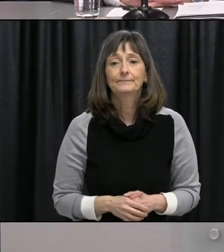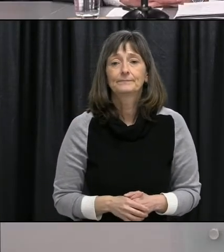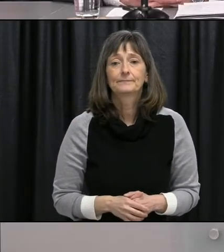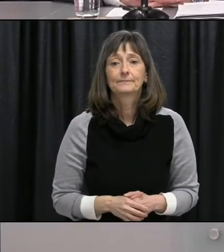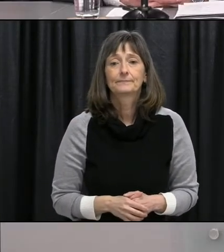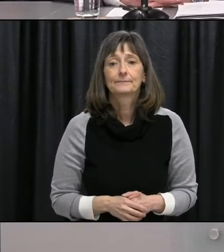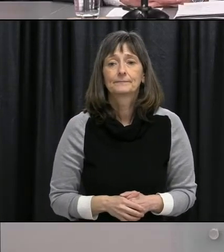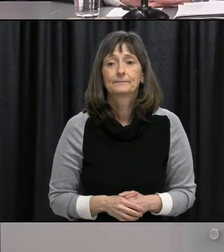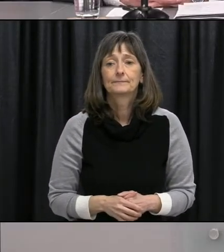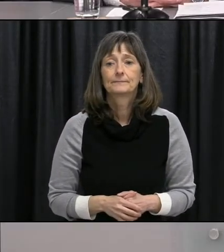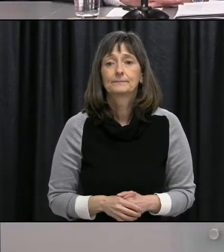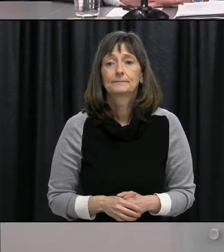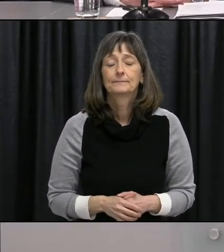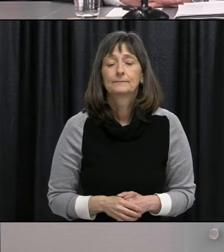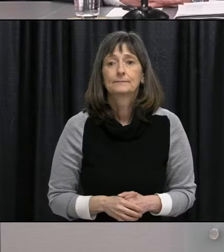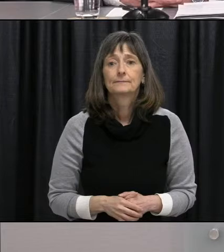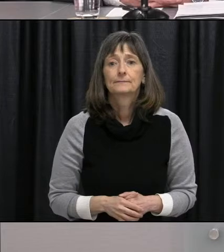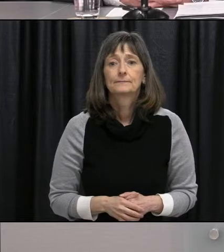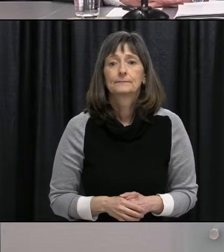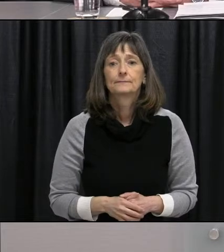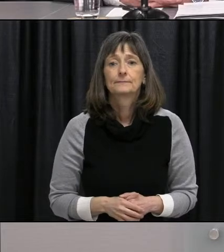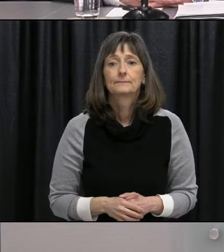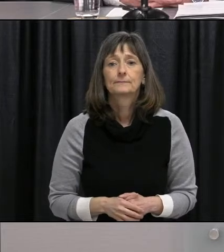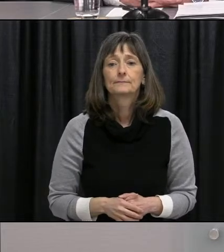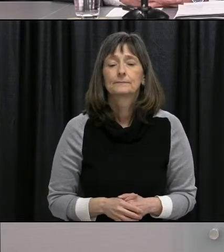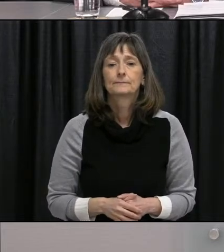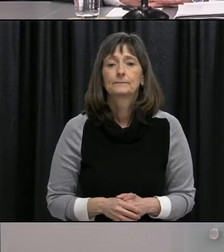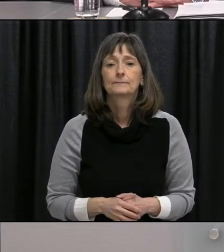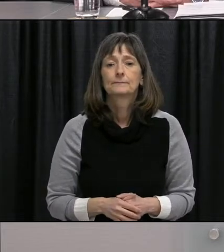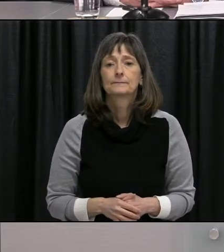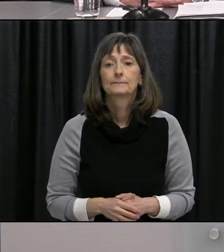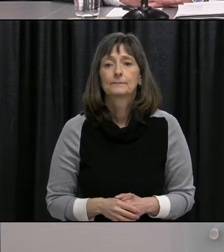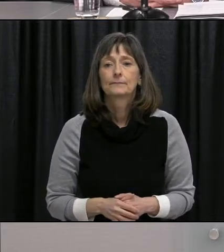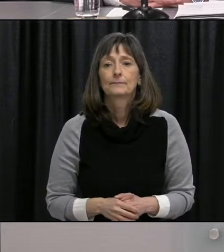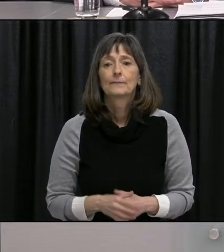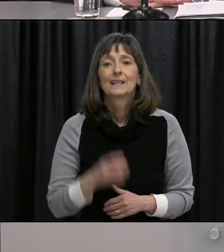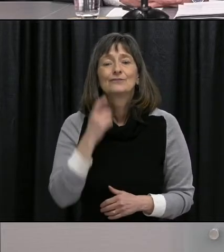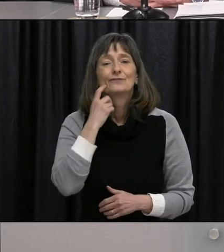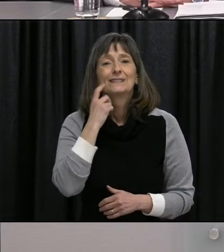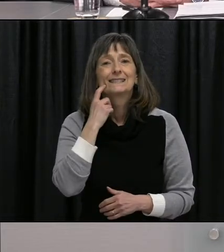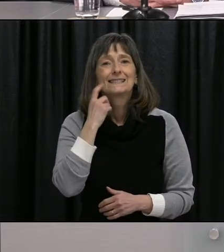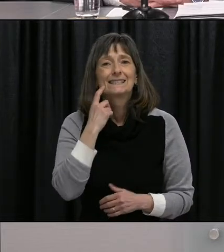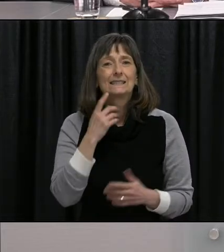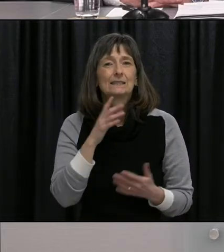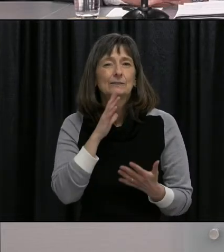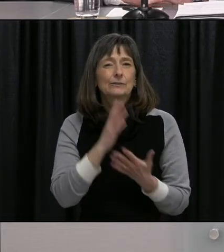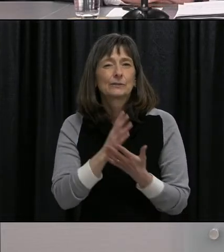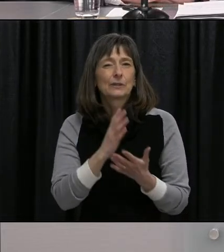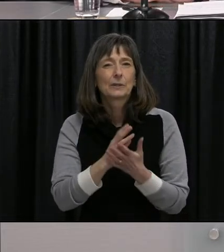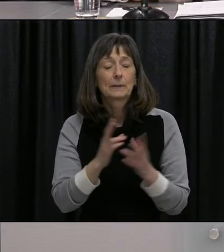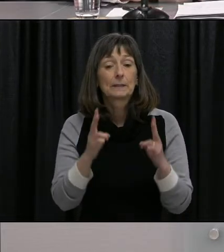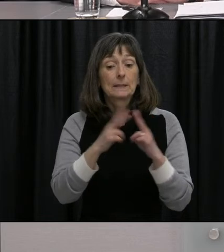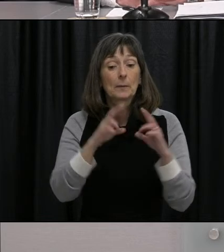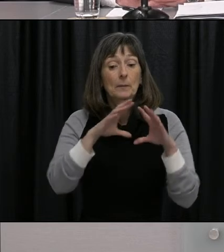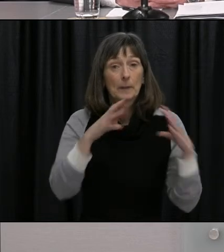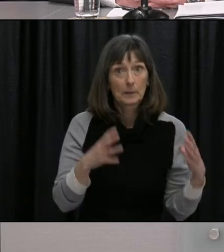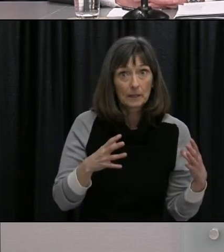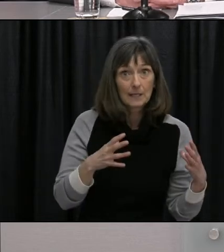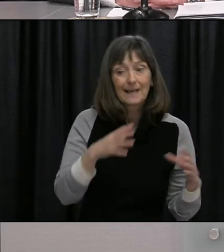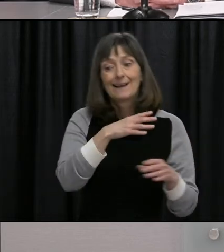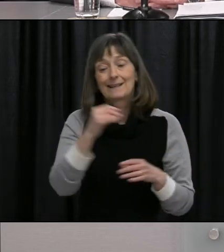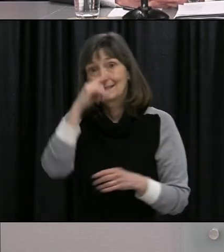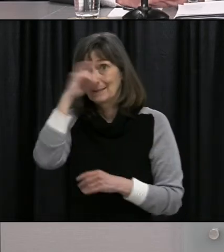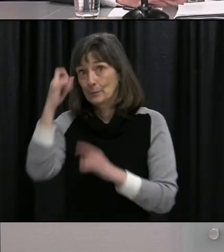I know it was asked earlier this week in terms of some of the guidelines for the double bubble and summer camps and things like that for level 3. Wondering if we're